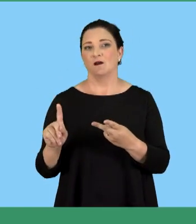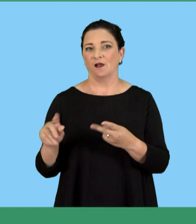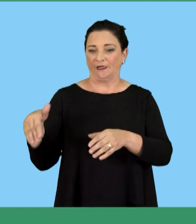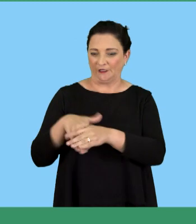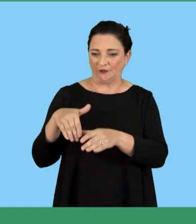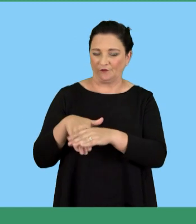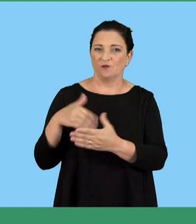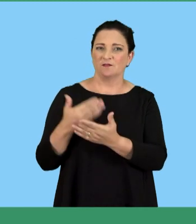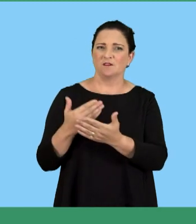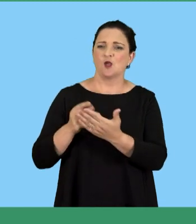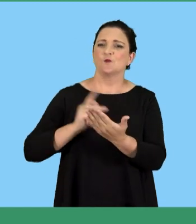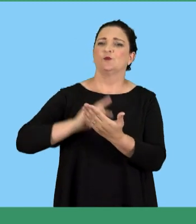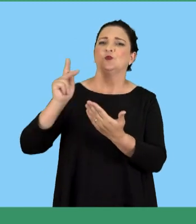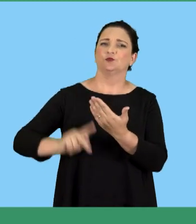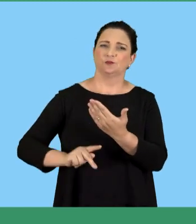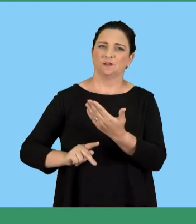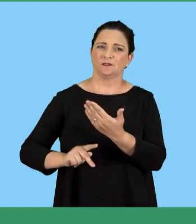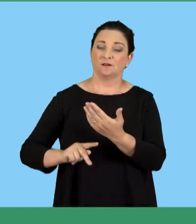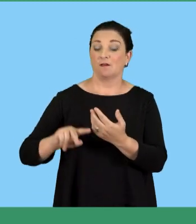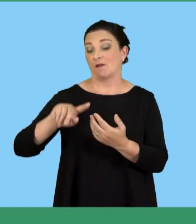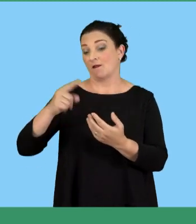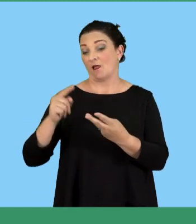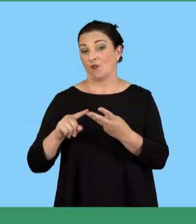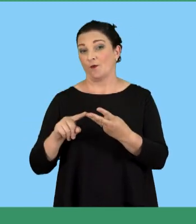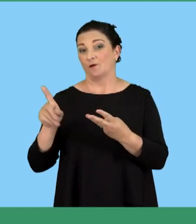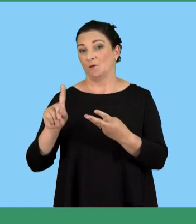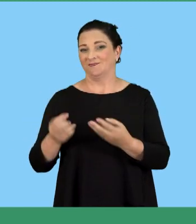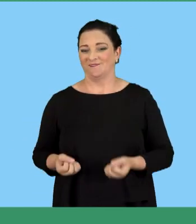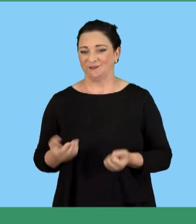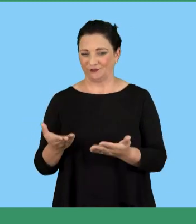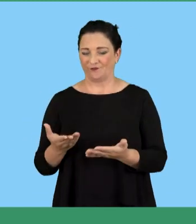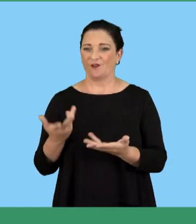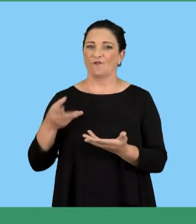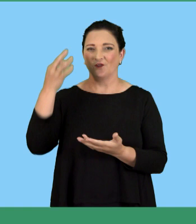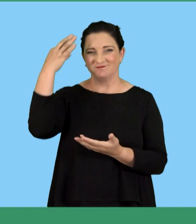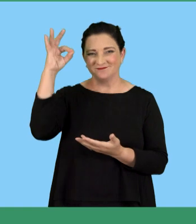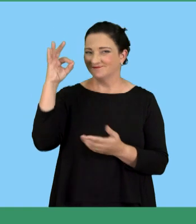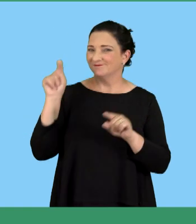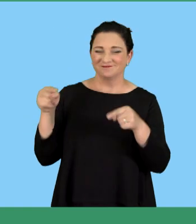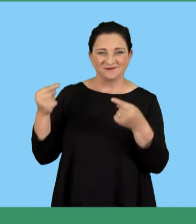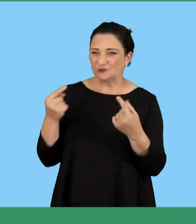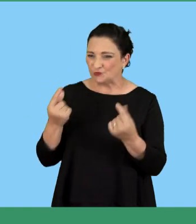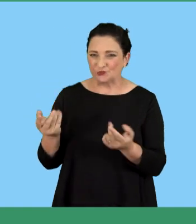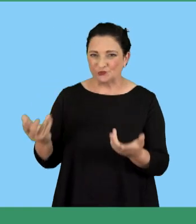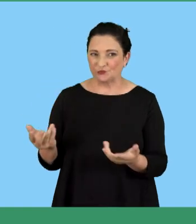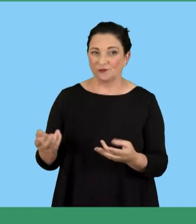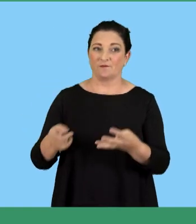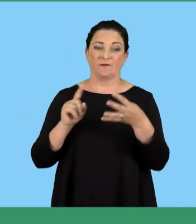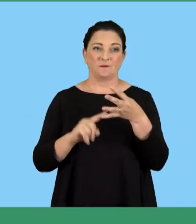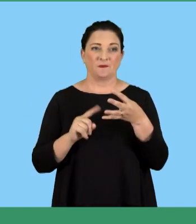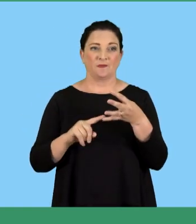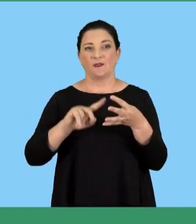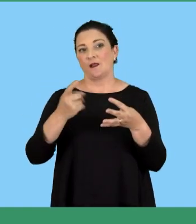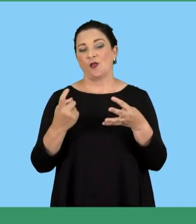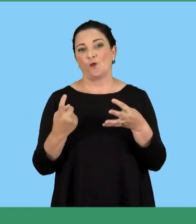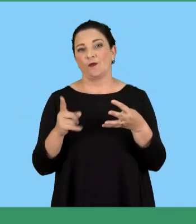being involved in conventional projects. Another one is to deliver services that the government is unable to deliver, and